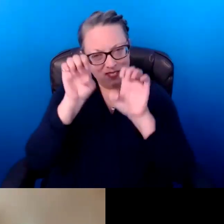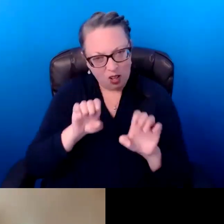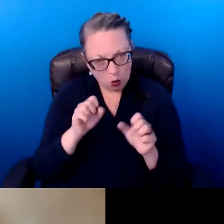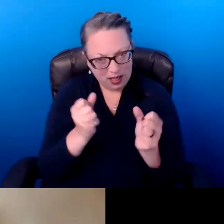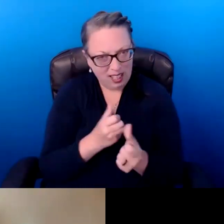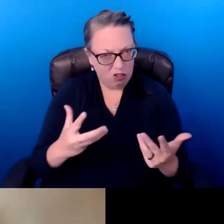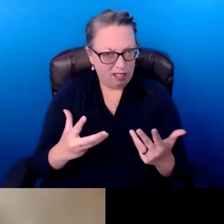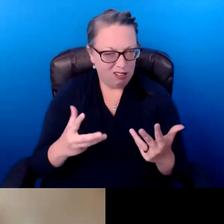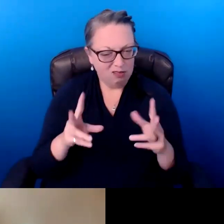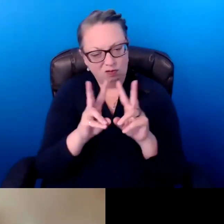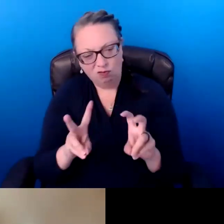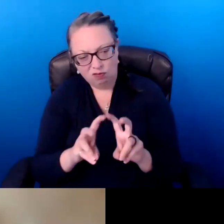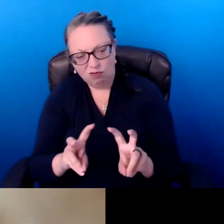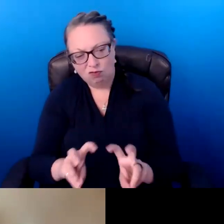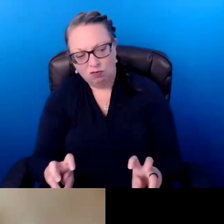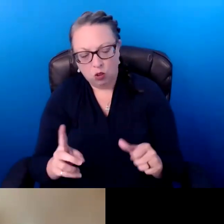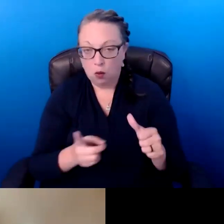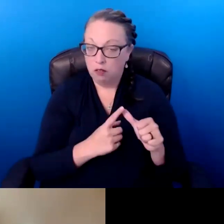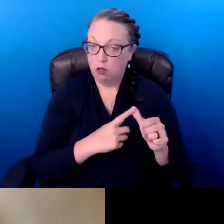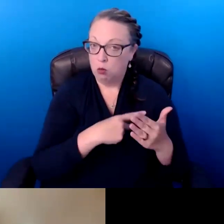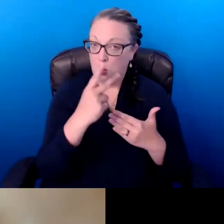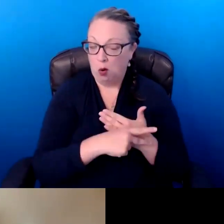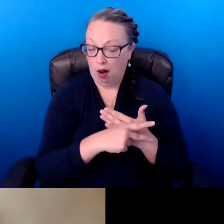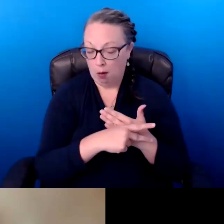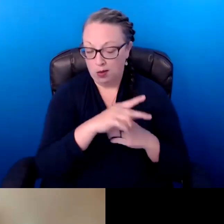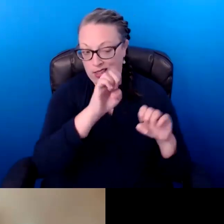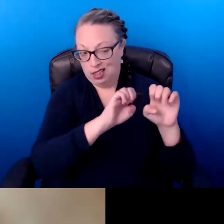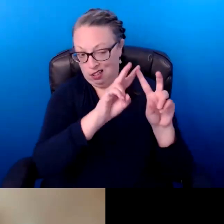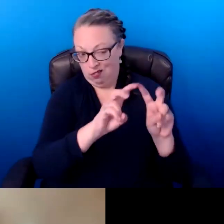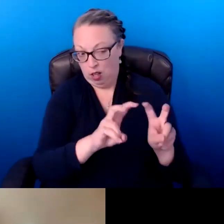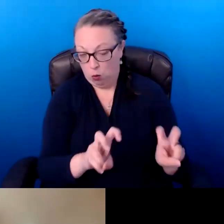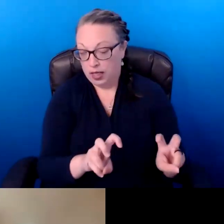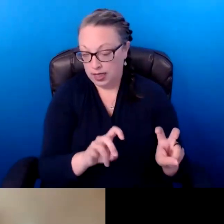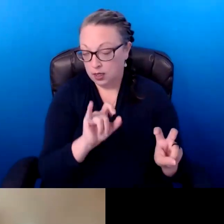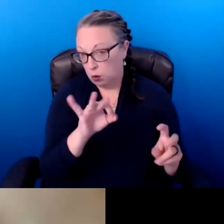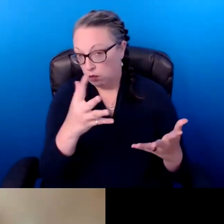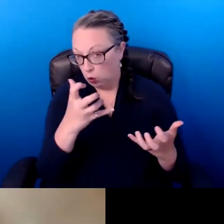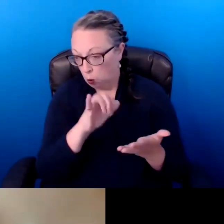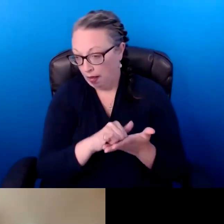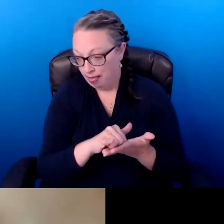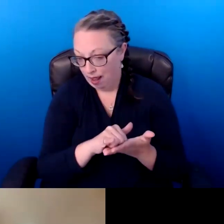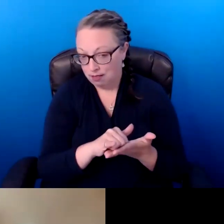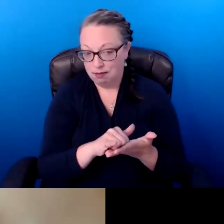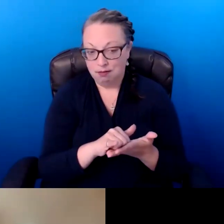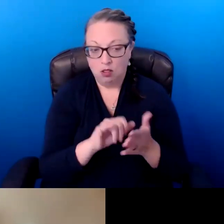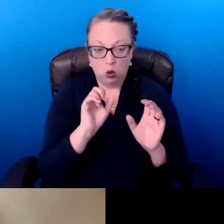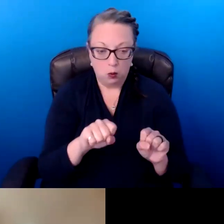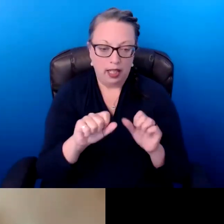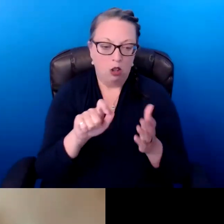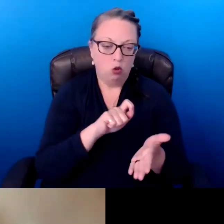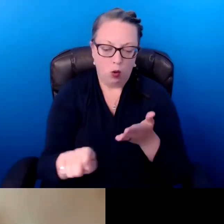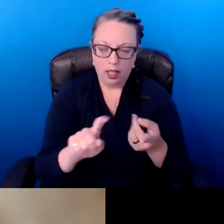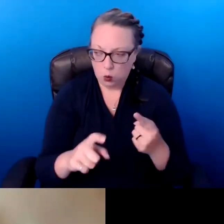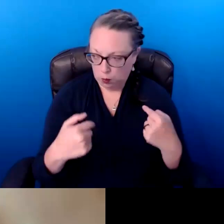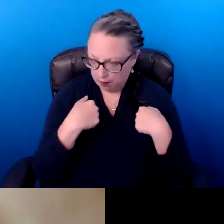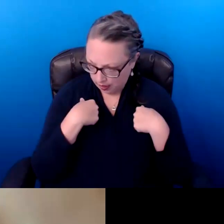So the first program was evaluated. Whoever asked that question, if you would like that evaluation, you can write to me and